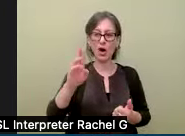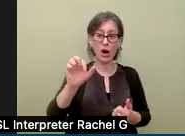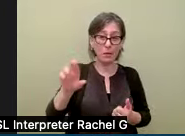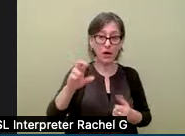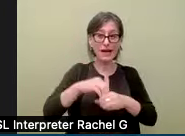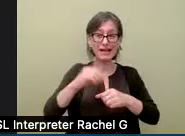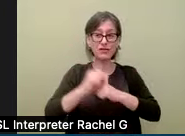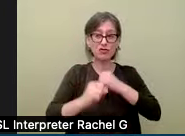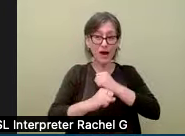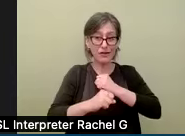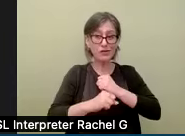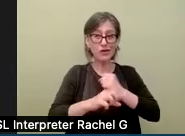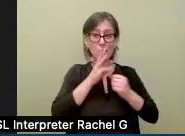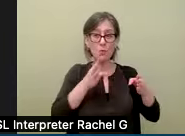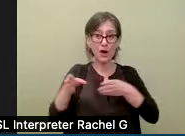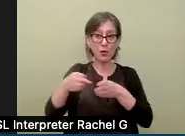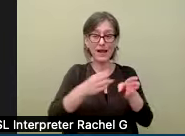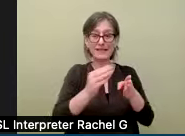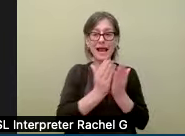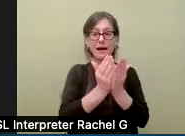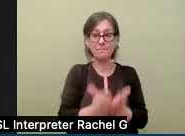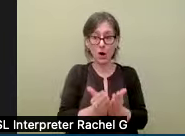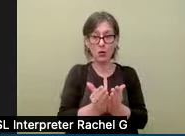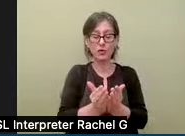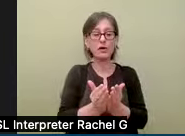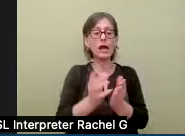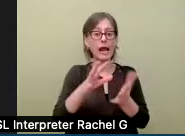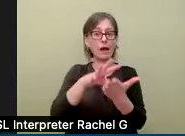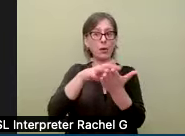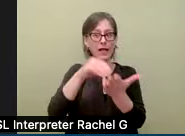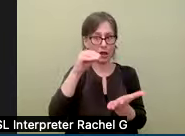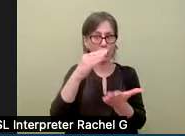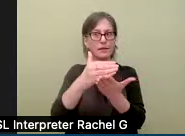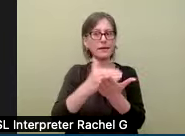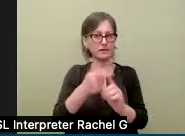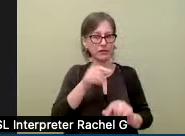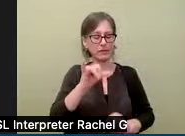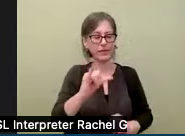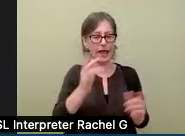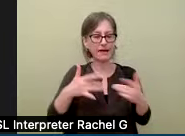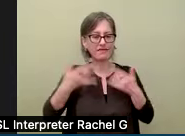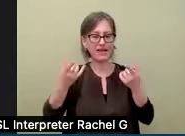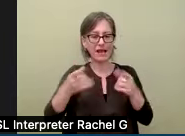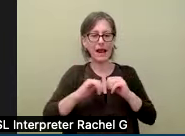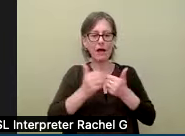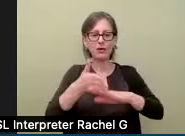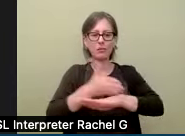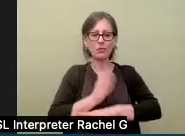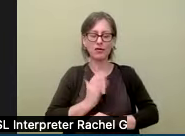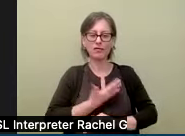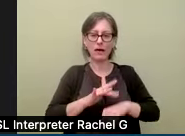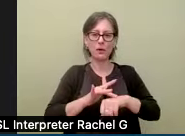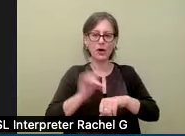infrastructure, waterways, and boats. And we learned important lessons from this event, including how to improve our early